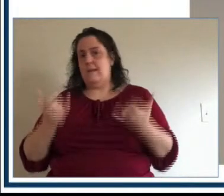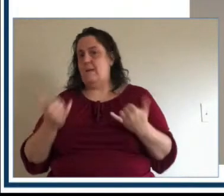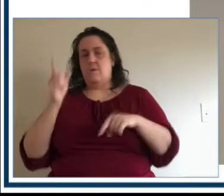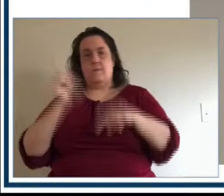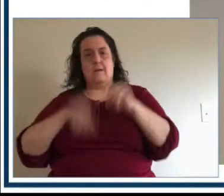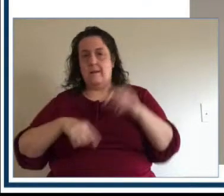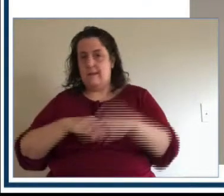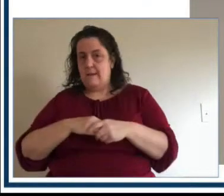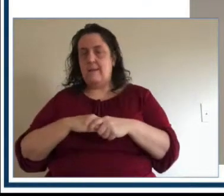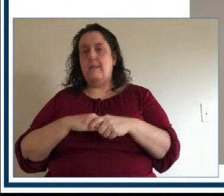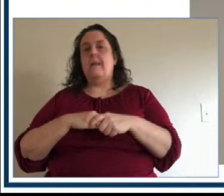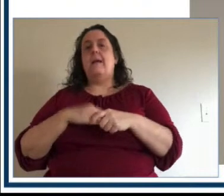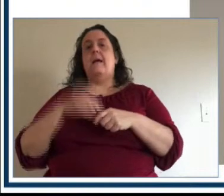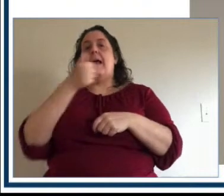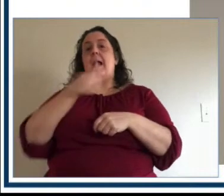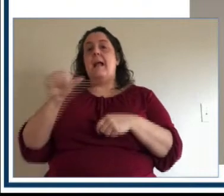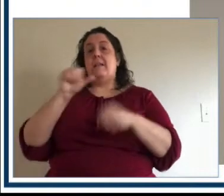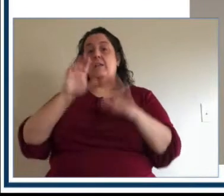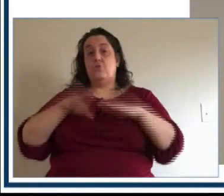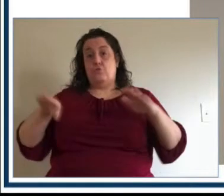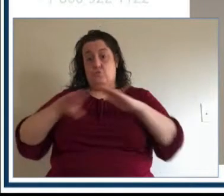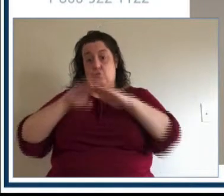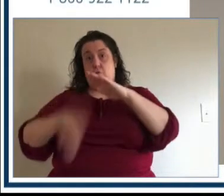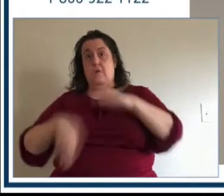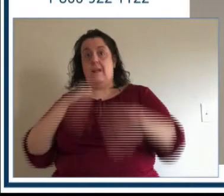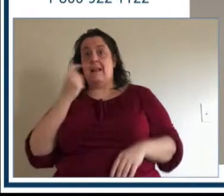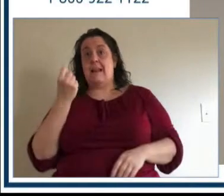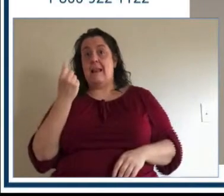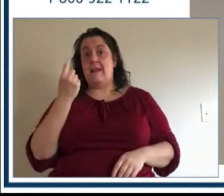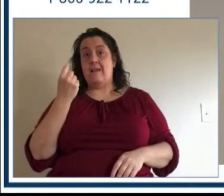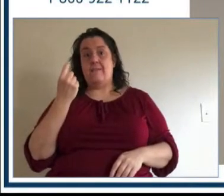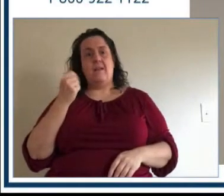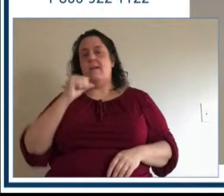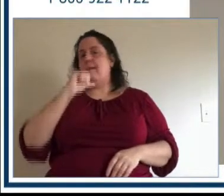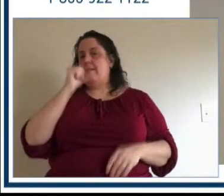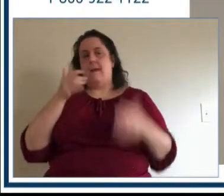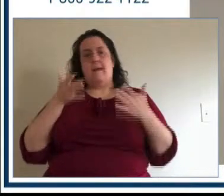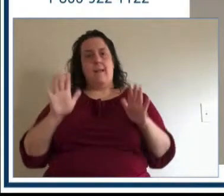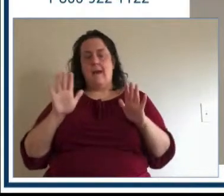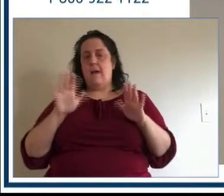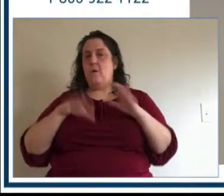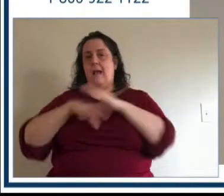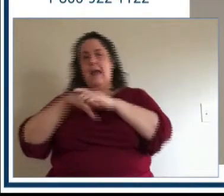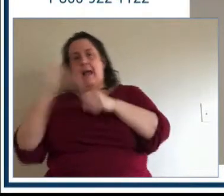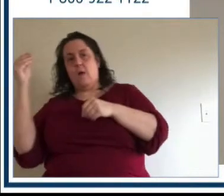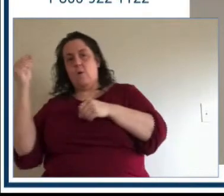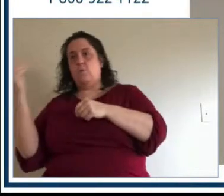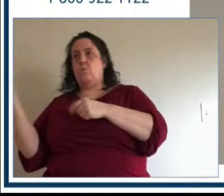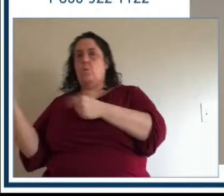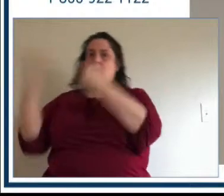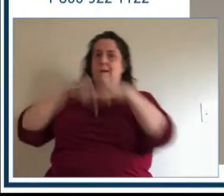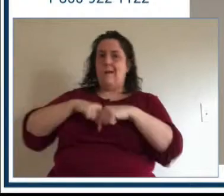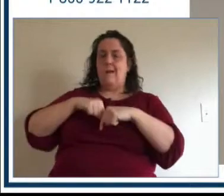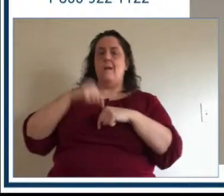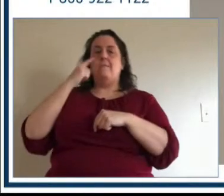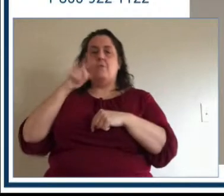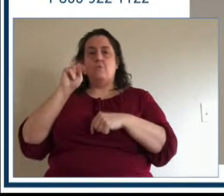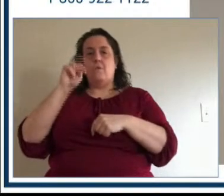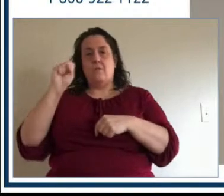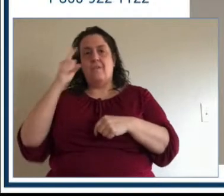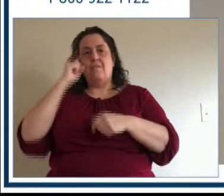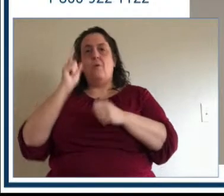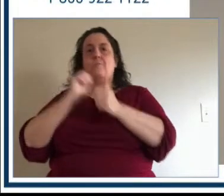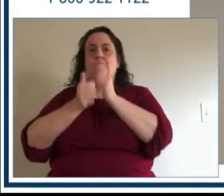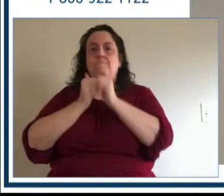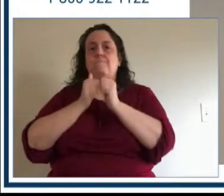younger have not been allowed to leave Nova Scotia or enter Nova Scotia to participate in sports and arts and culture events for the